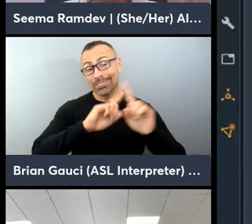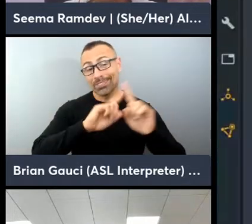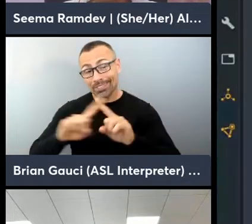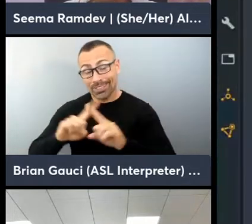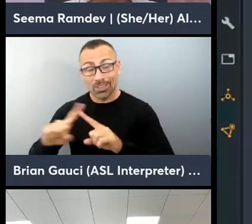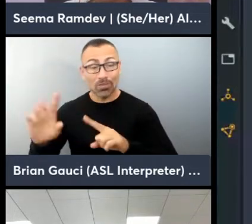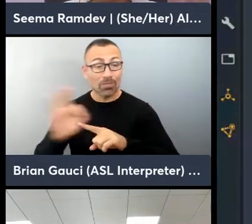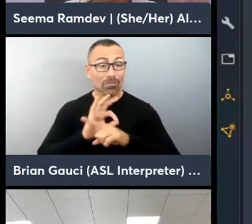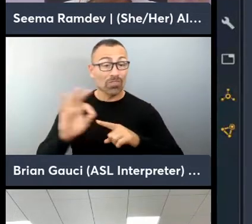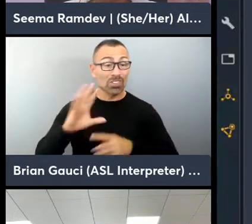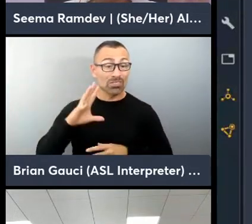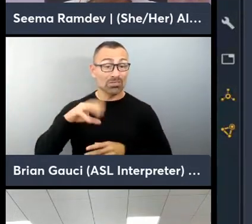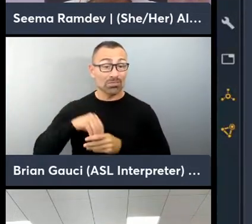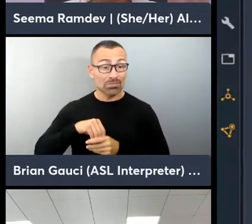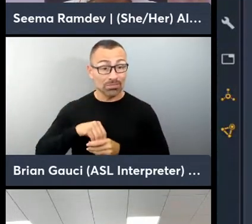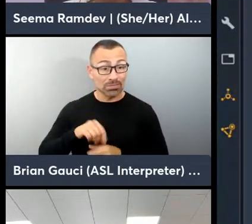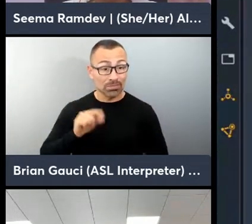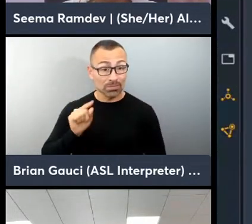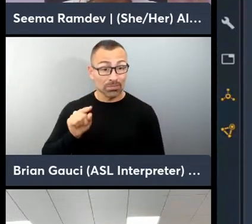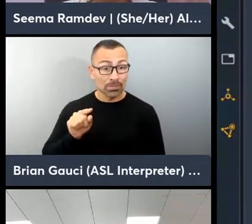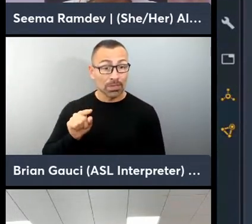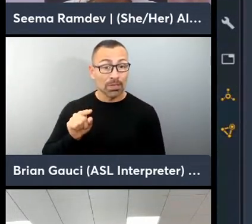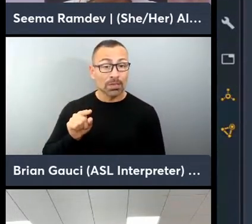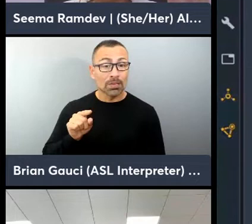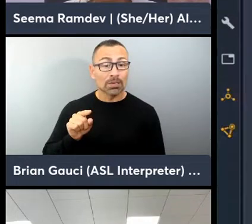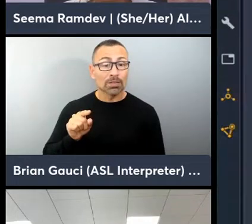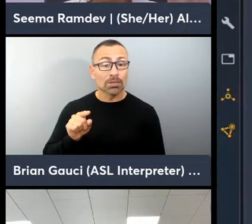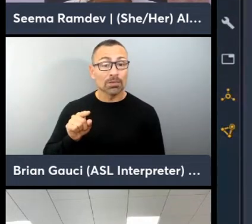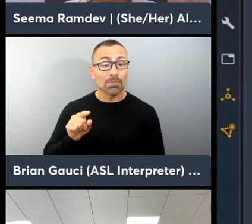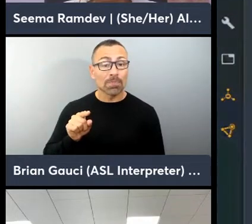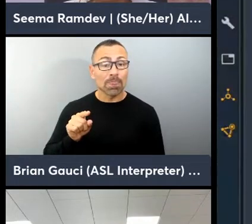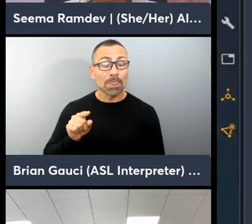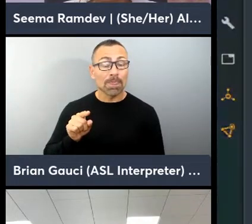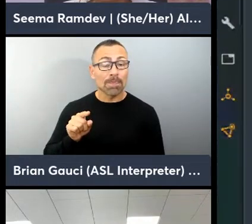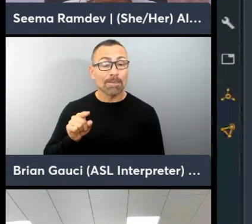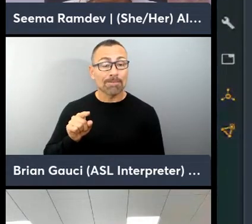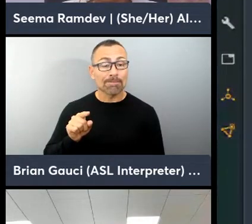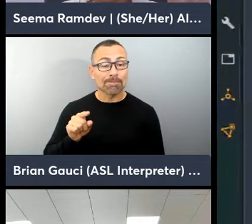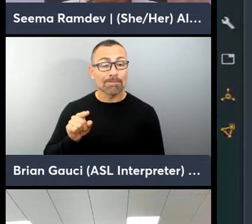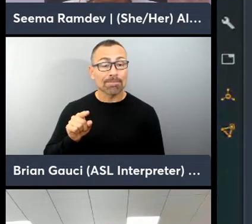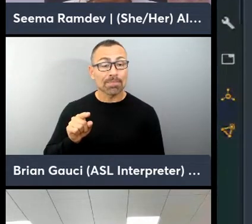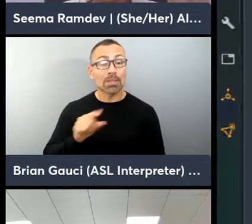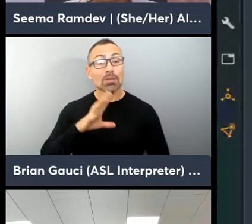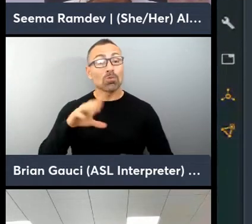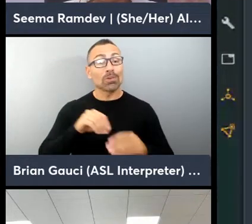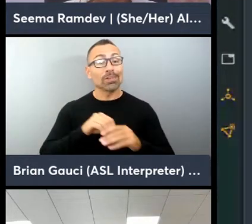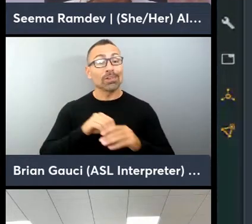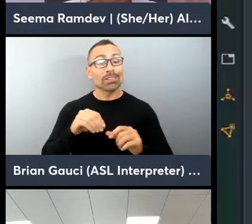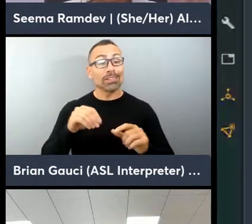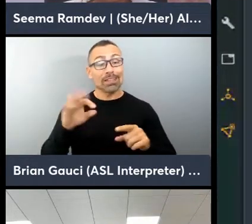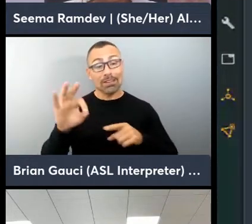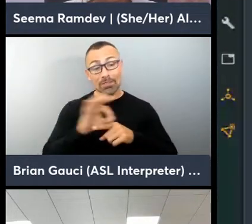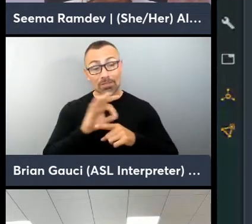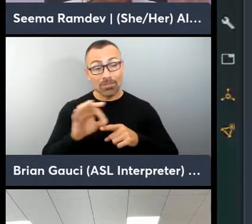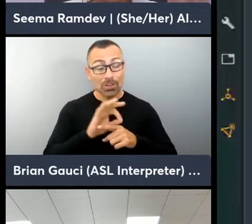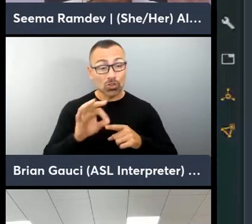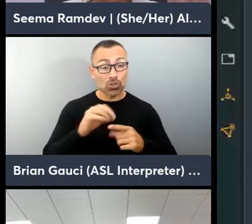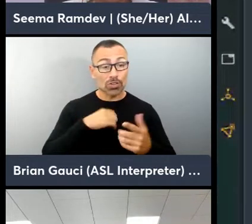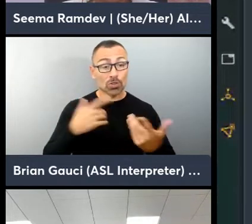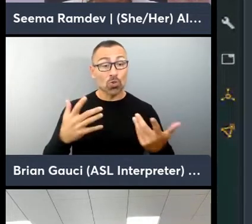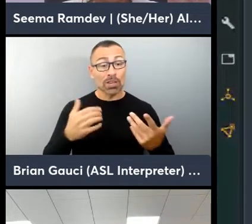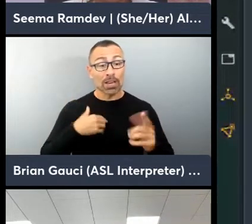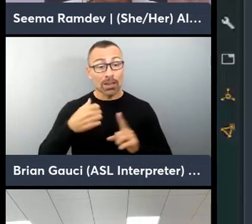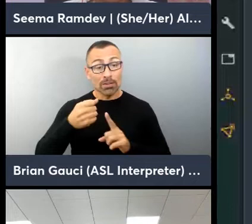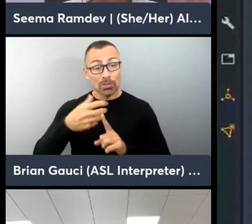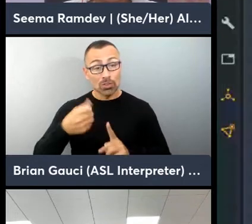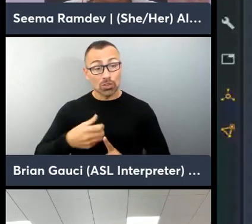within it, right? And within the features, if we can define descriptions and key value pairs, like